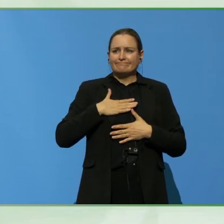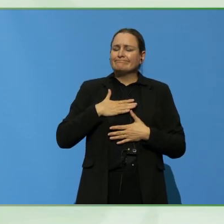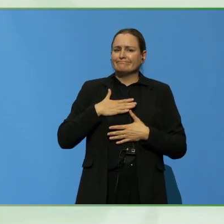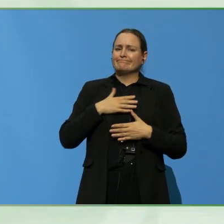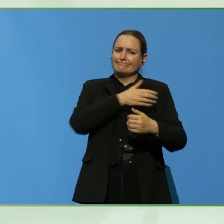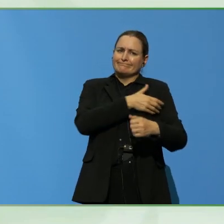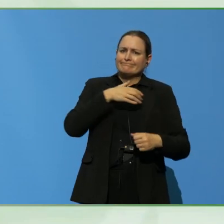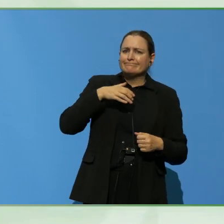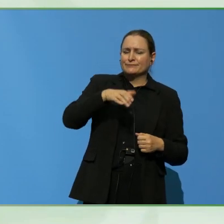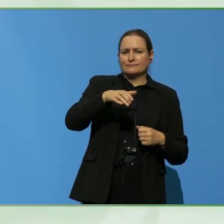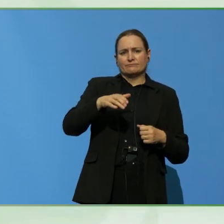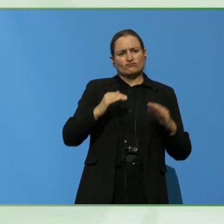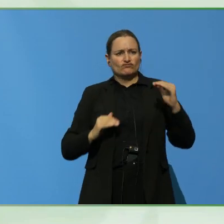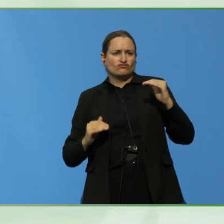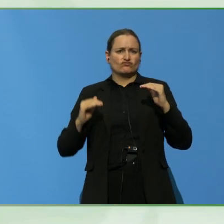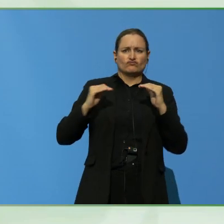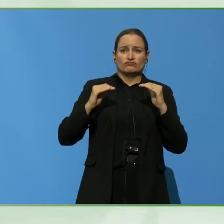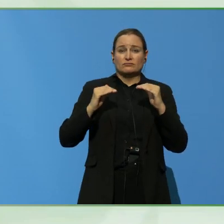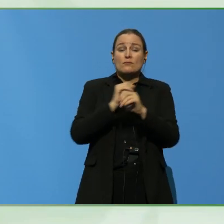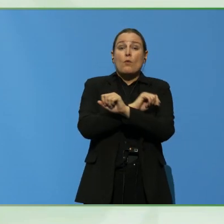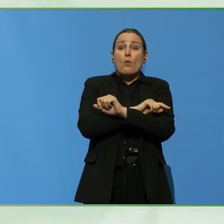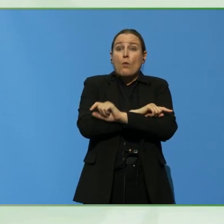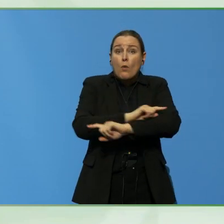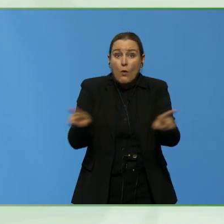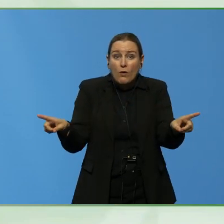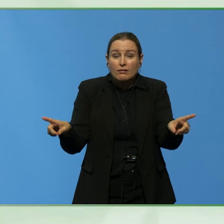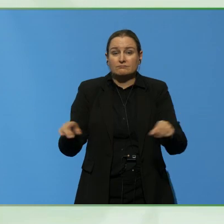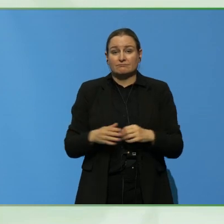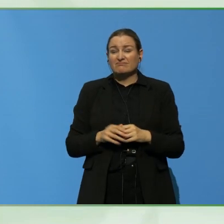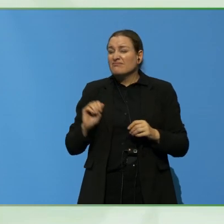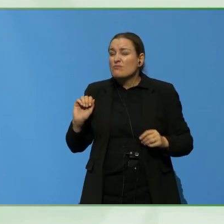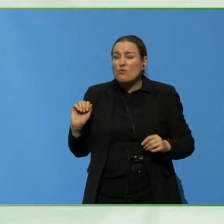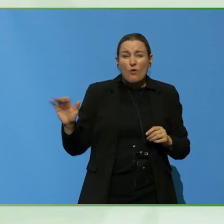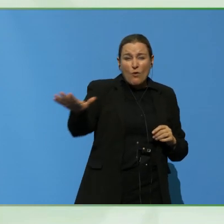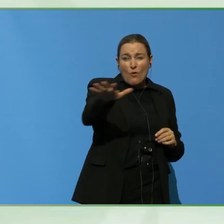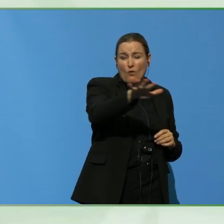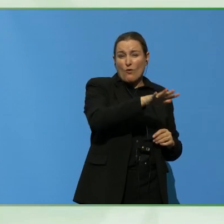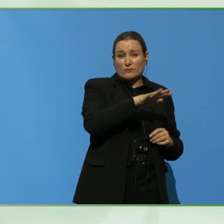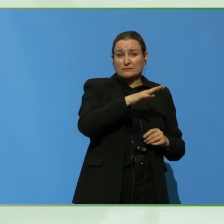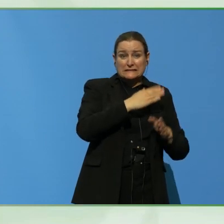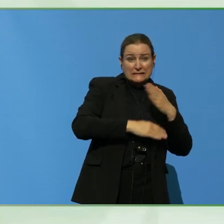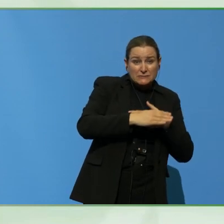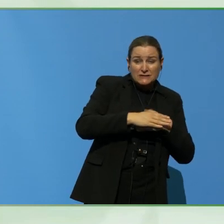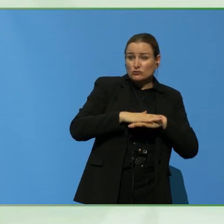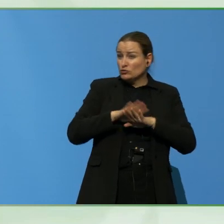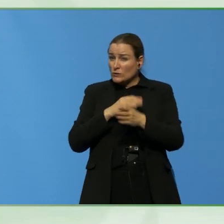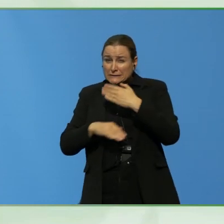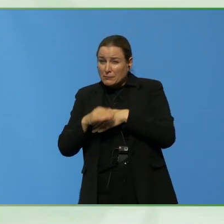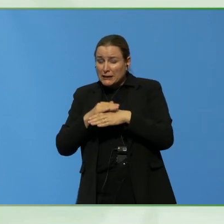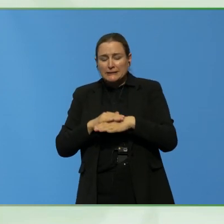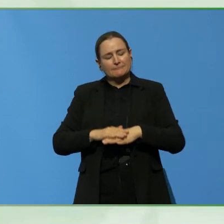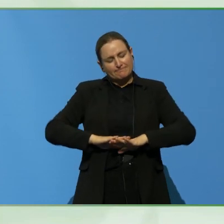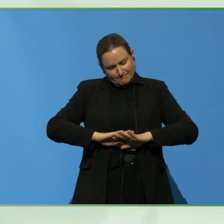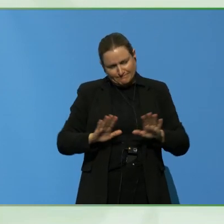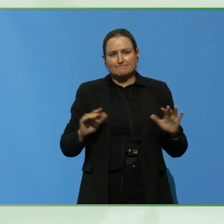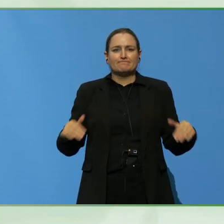because it includes everyone, persons with disabilities and those who don't have a disability but also want to ally